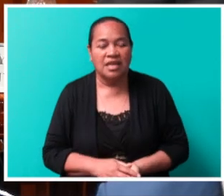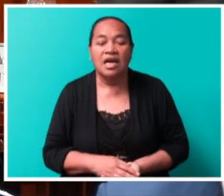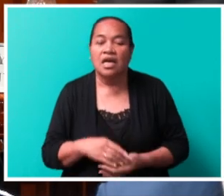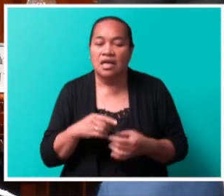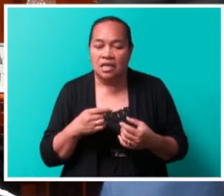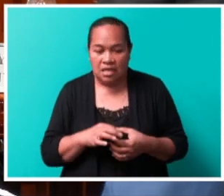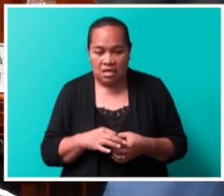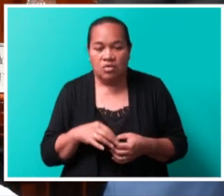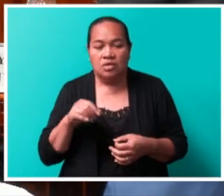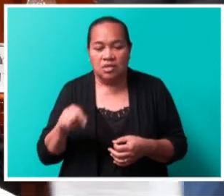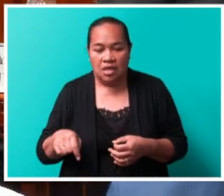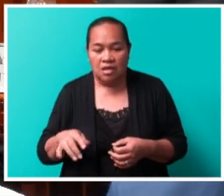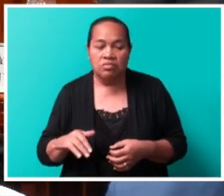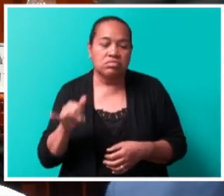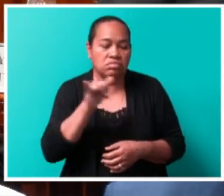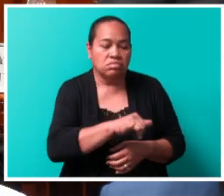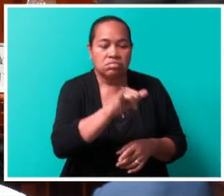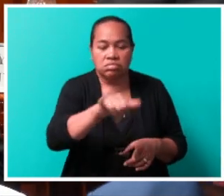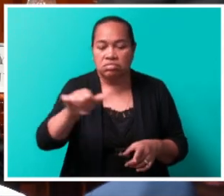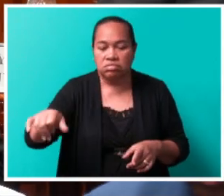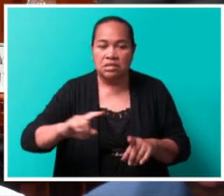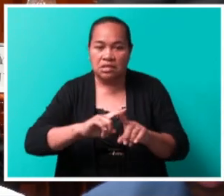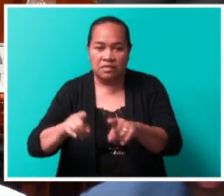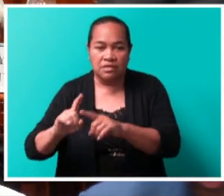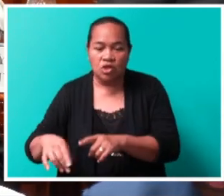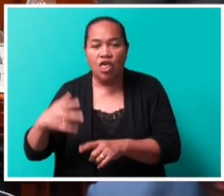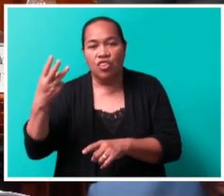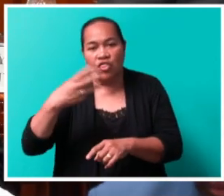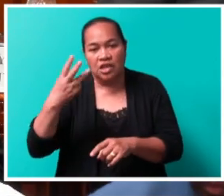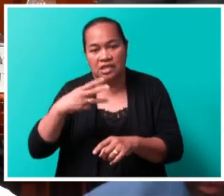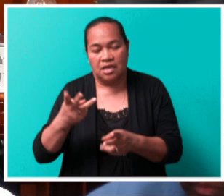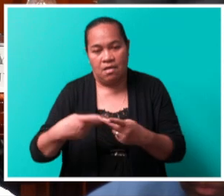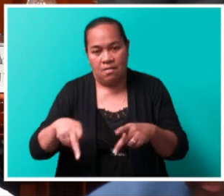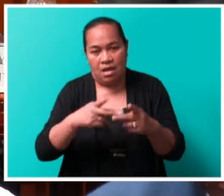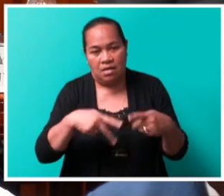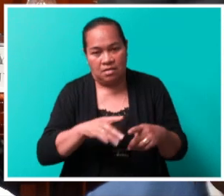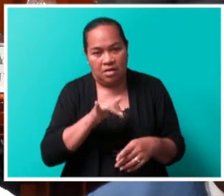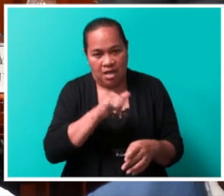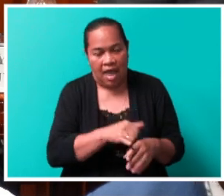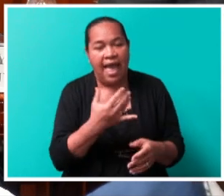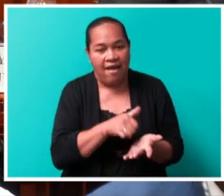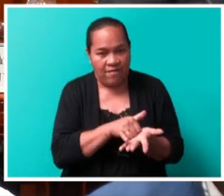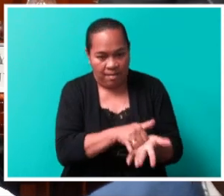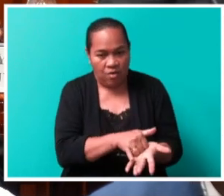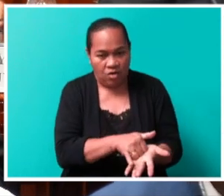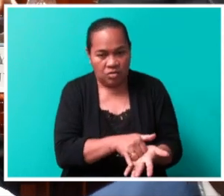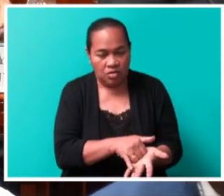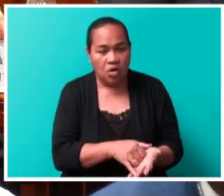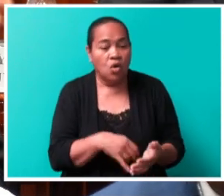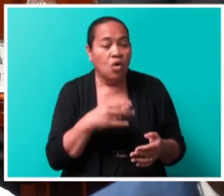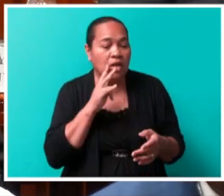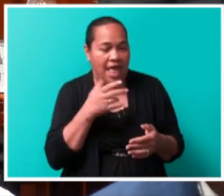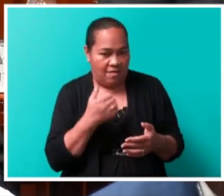15 public airports across Fiji with 13 domestic airports. These airports are maintained to aviation safety